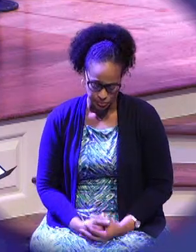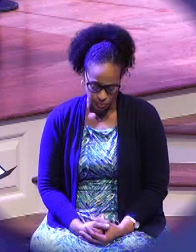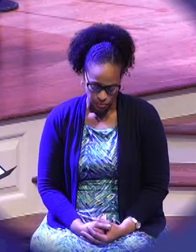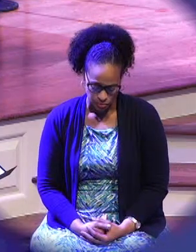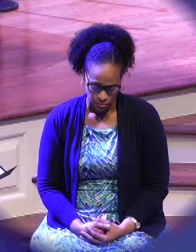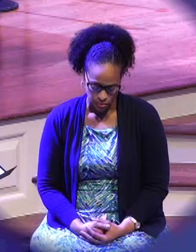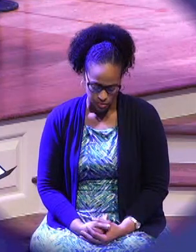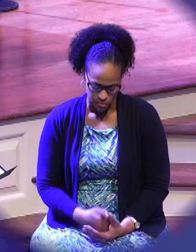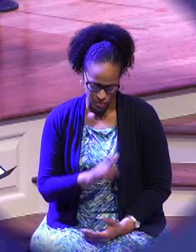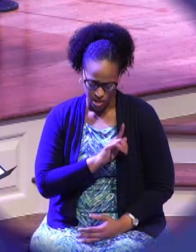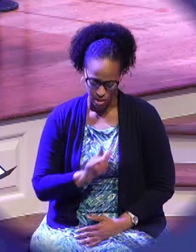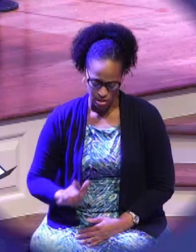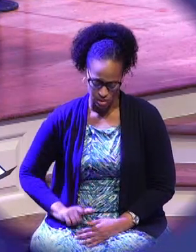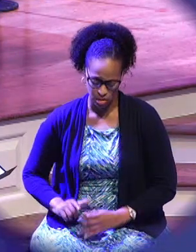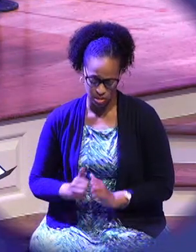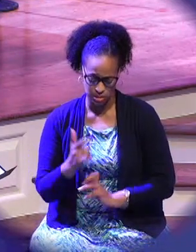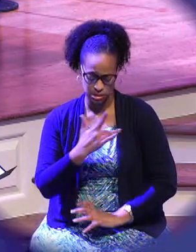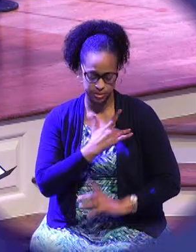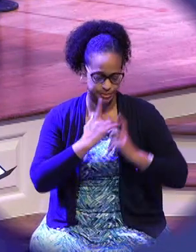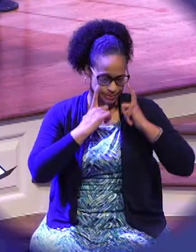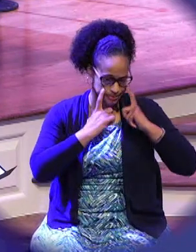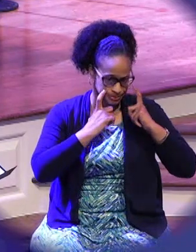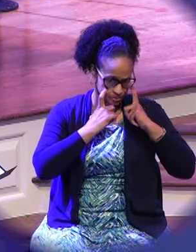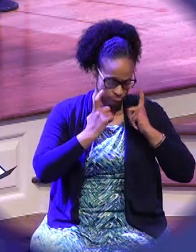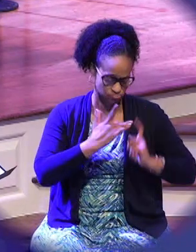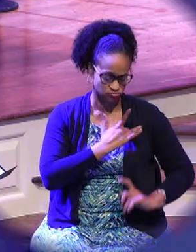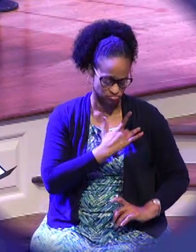And Lord, when we get a glimpse